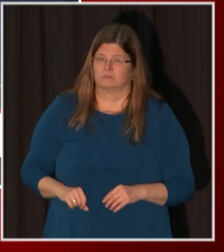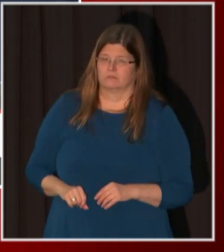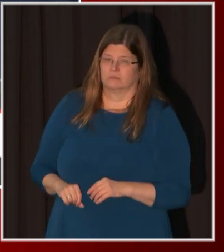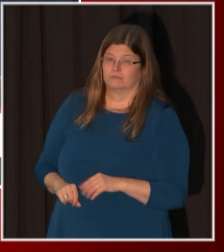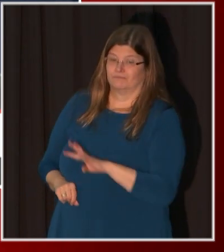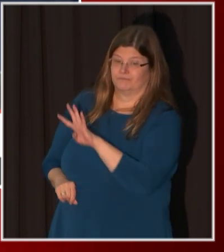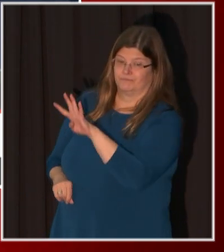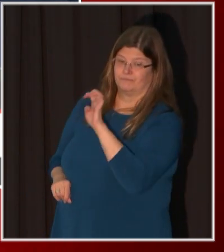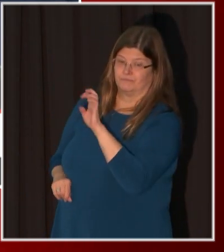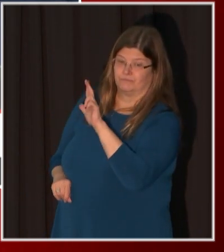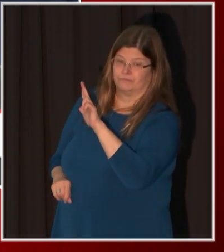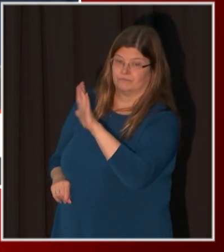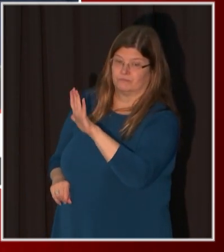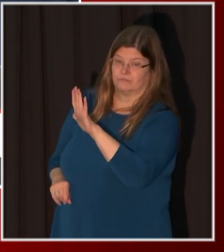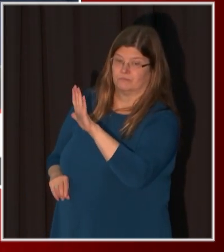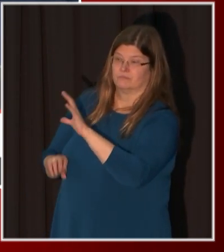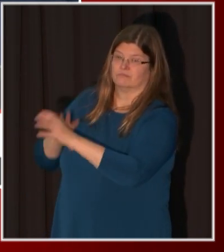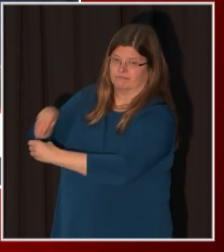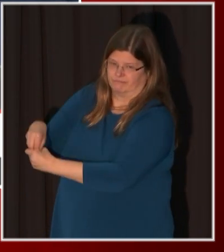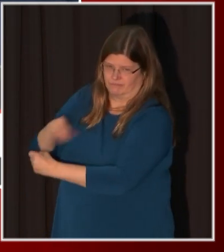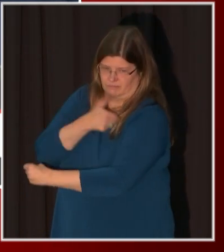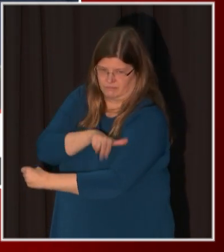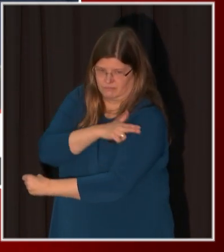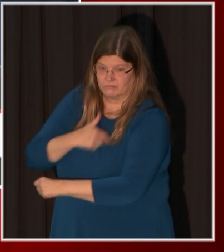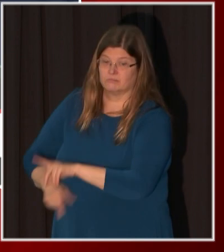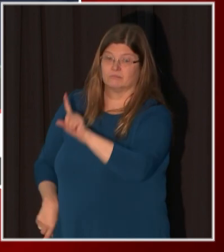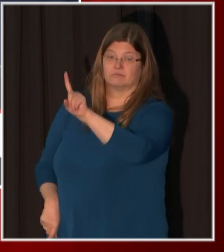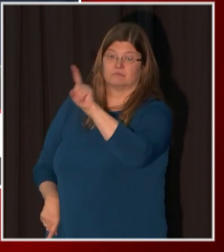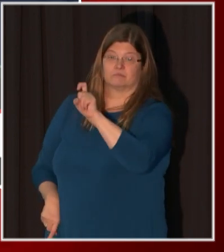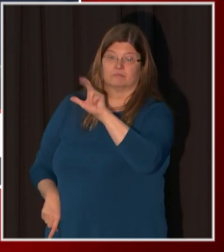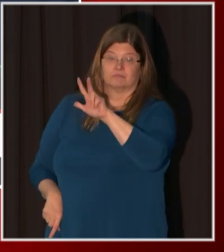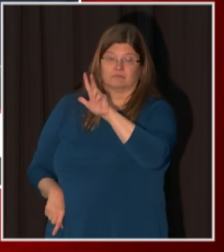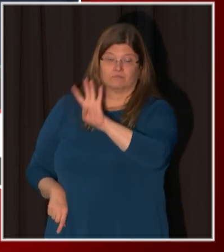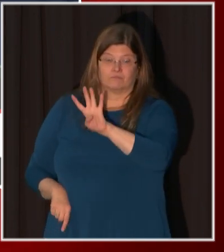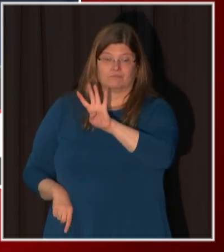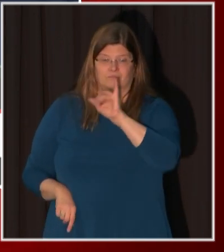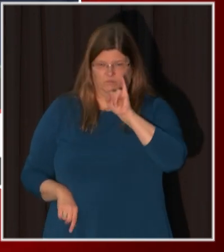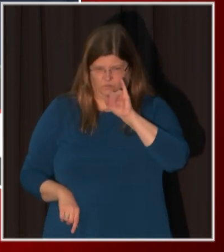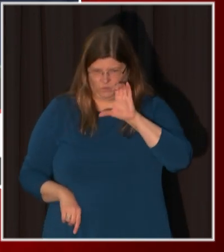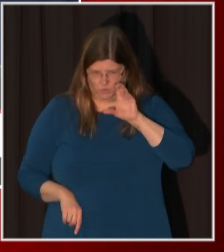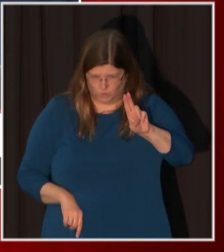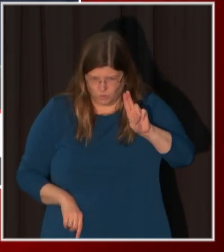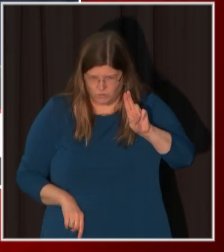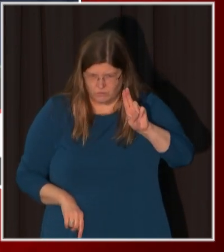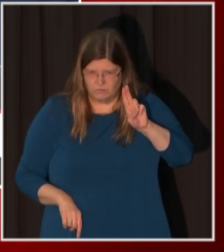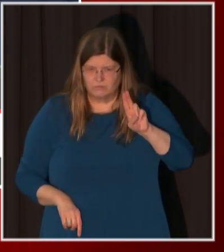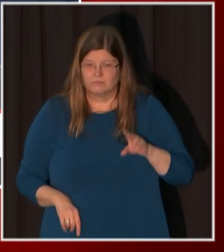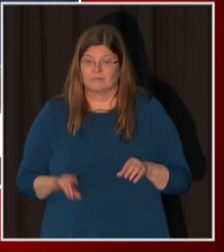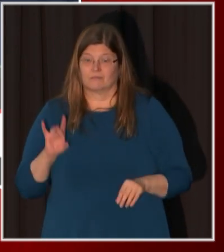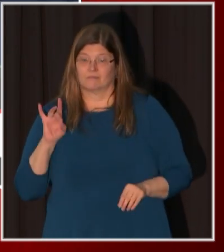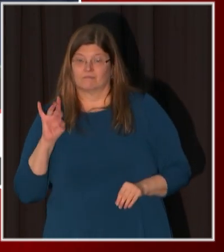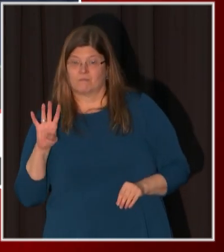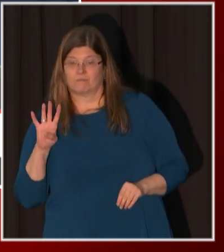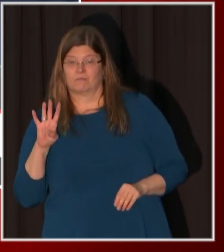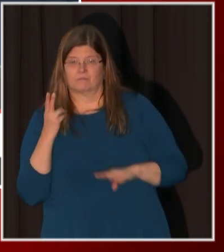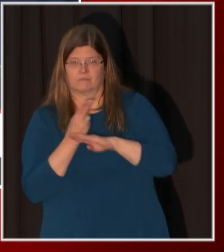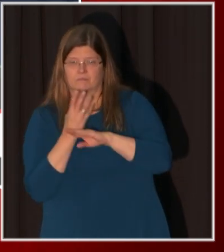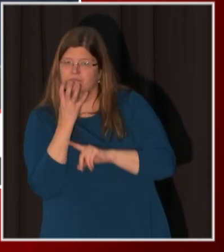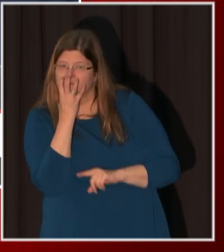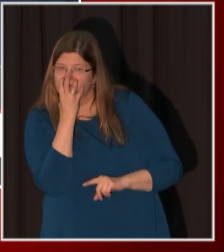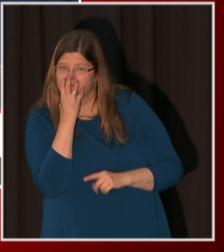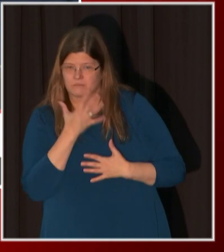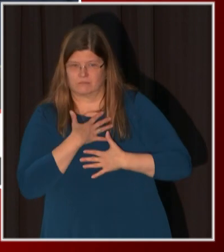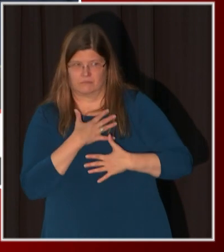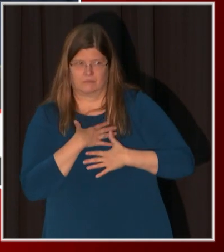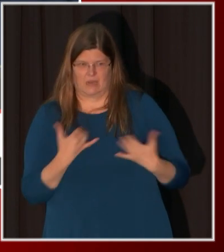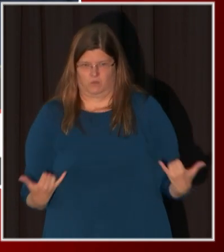are hospitalized, 124 are in the ICU, and of those 124 in the ICU, 84 are on ventilators.